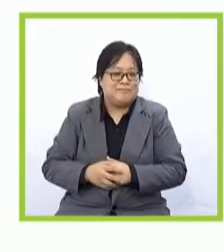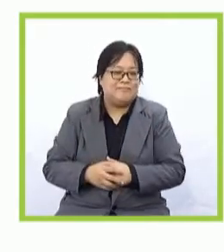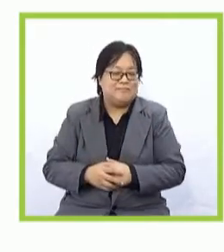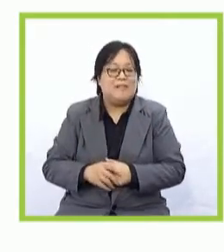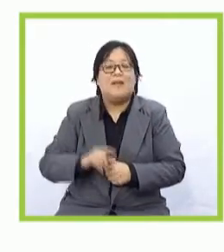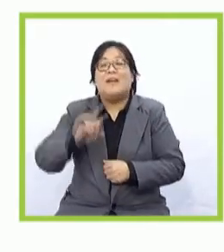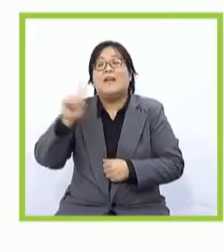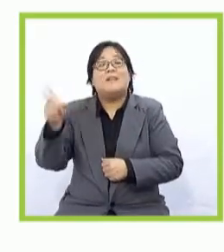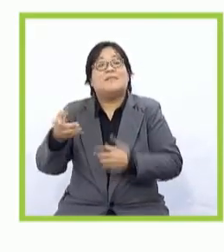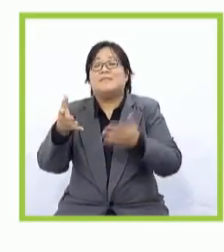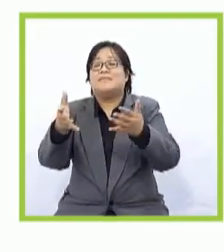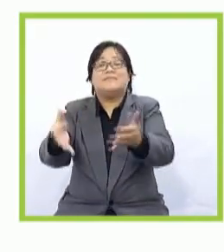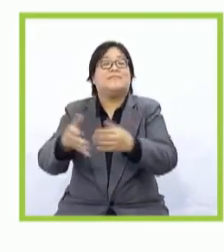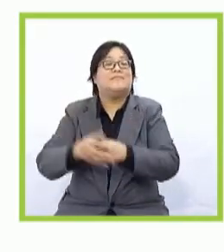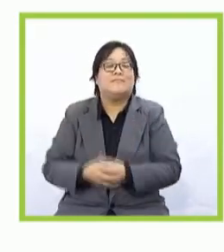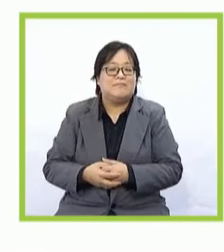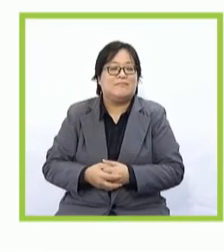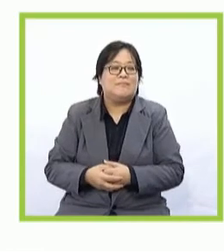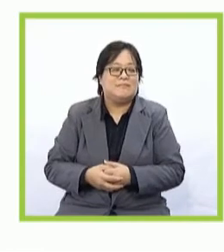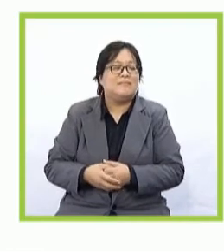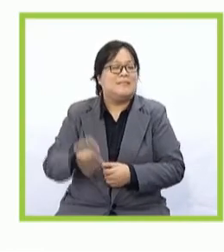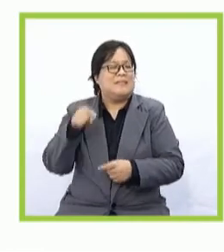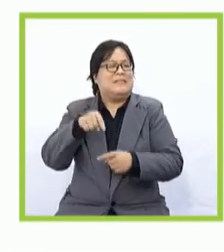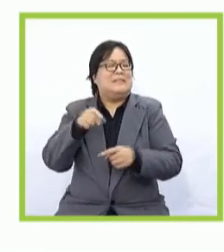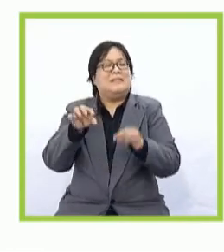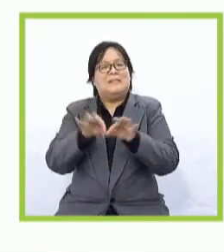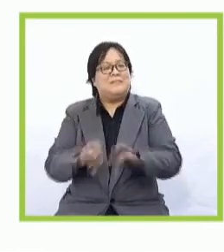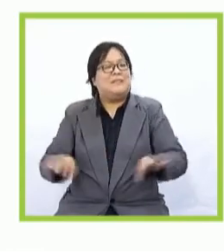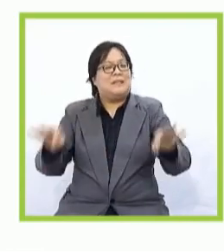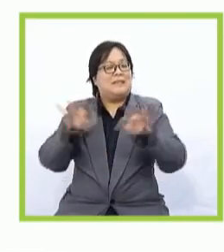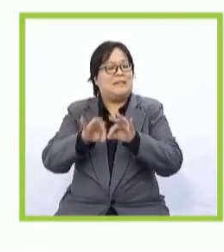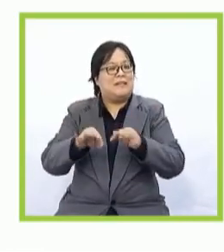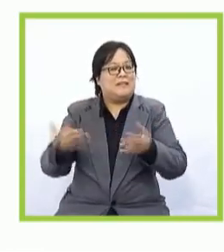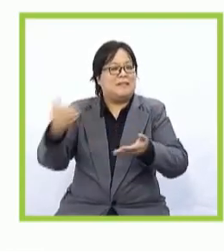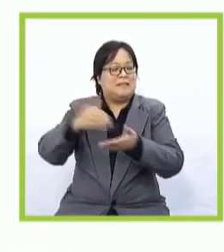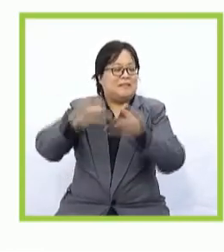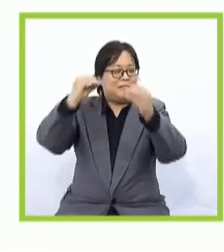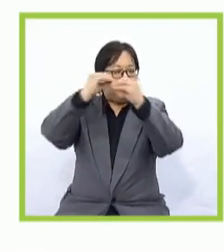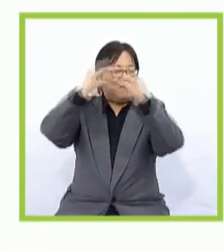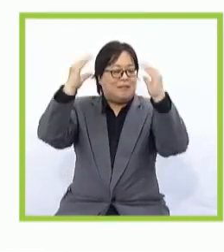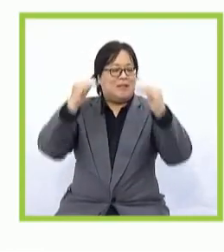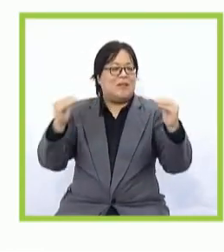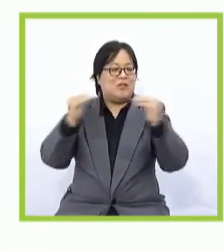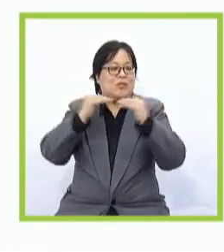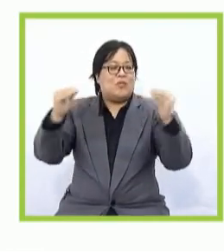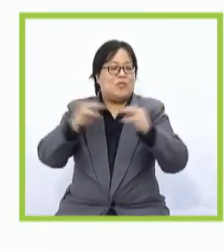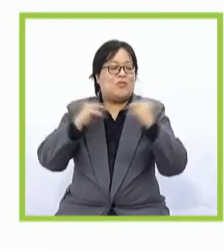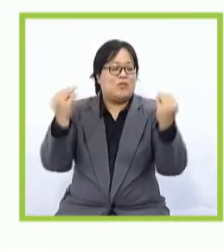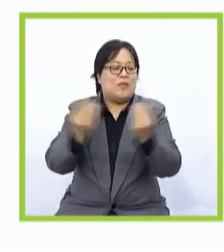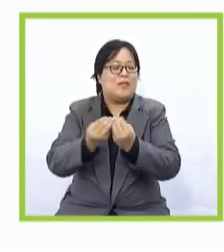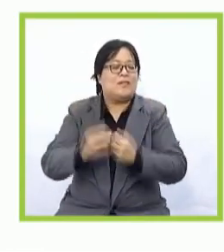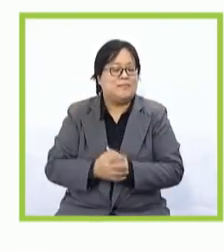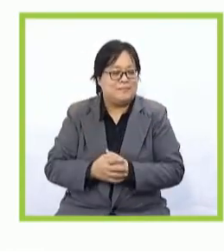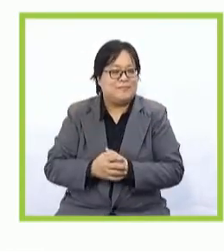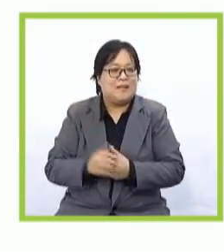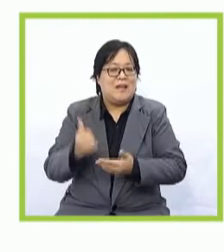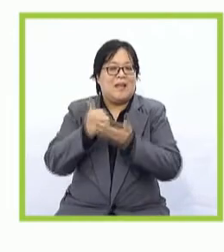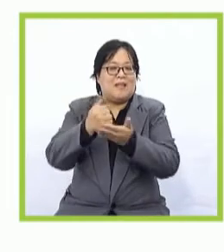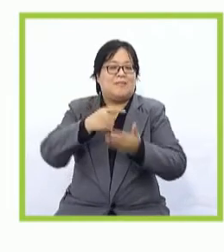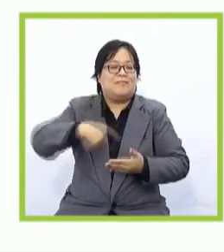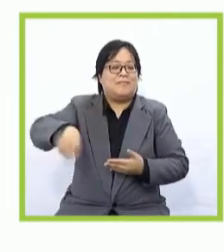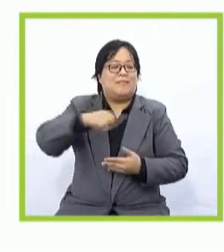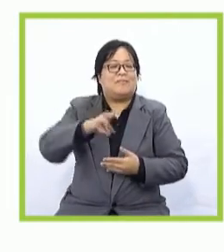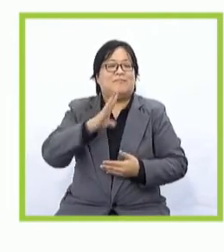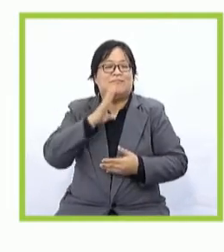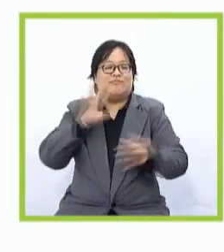is. And that's why it's so crucial to help reimagine a more equal society and help them see how it can be